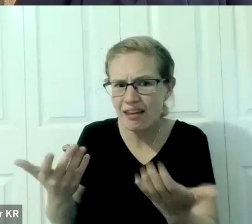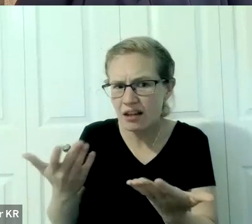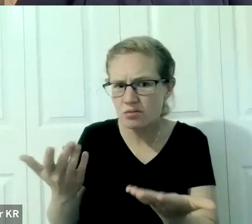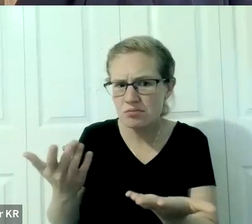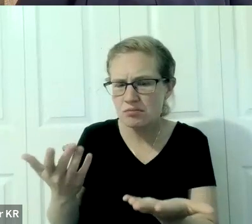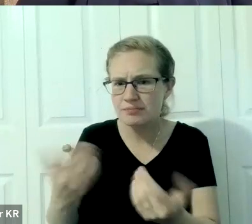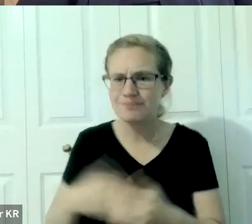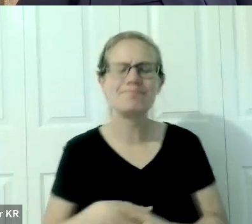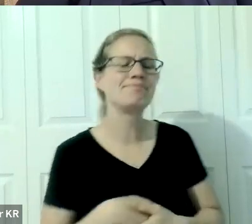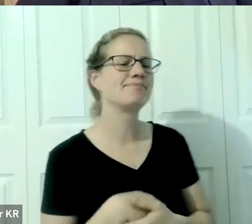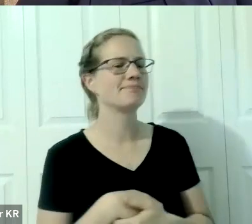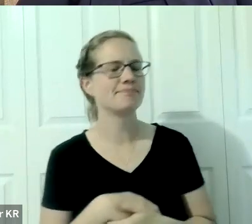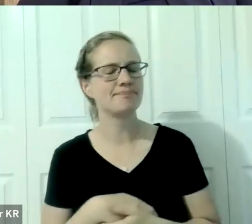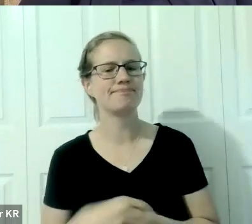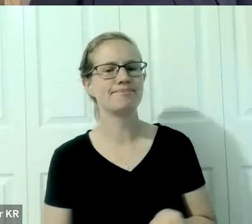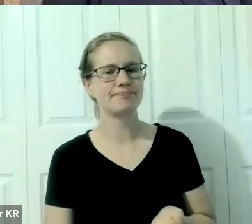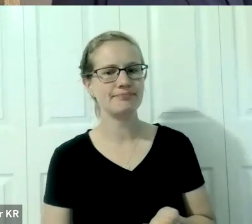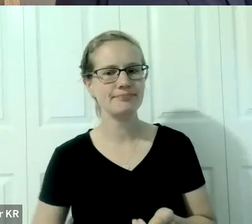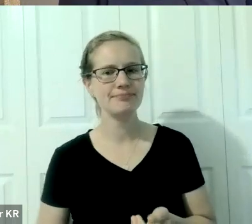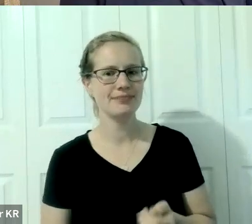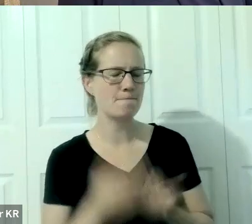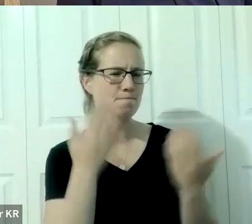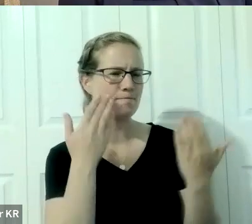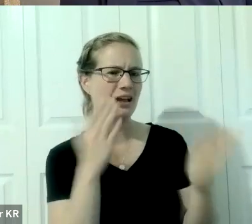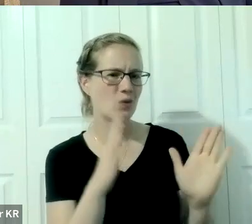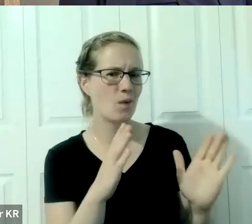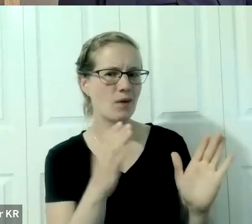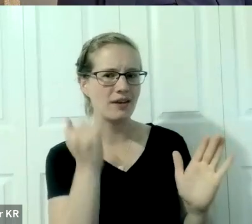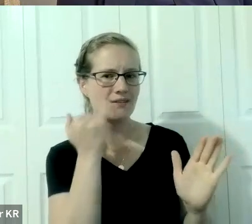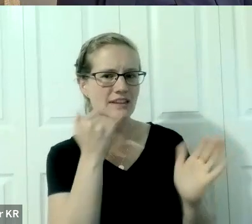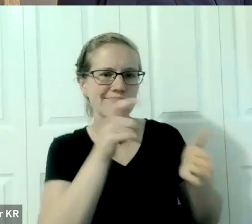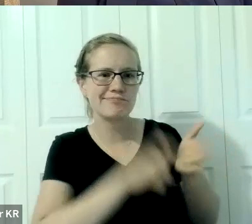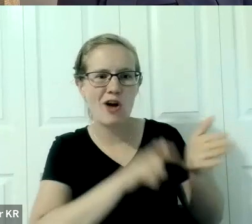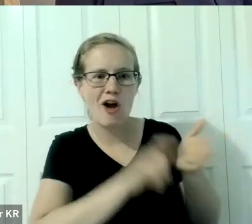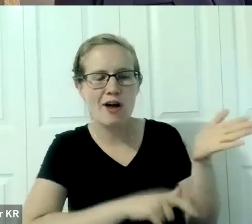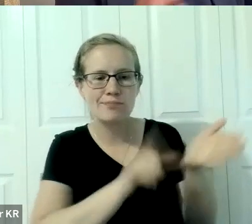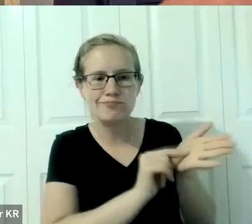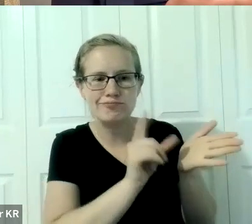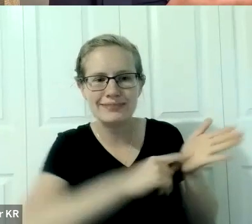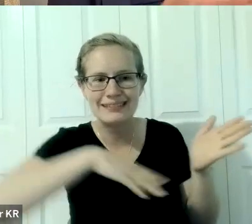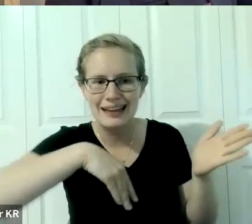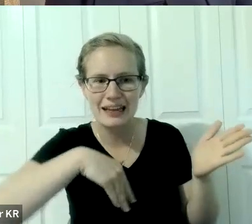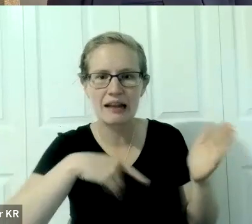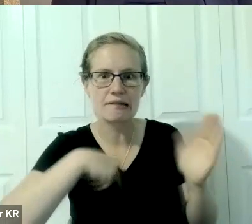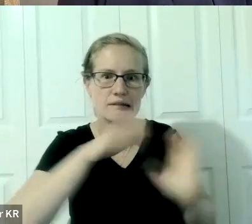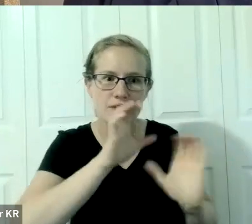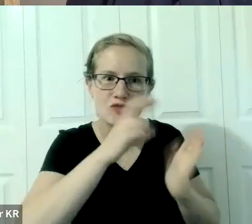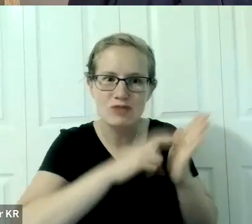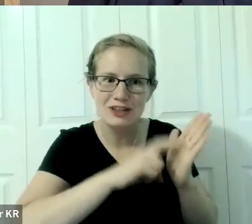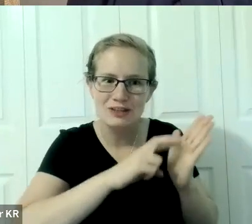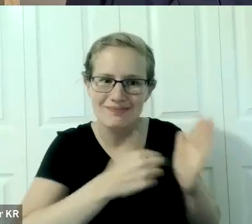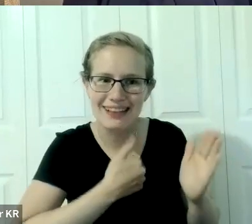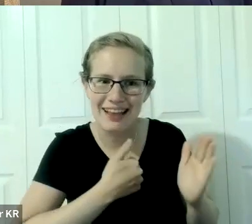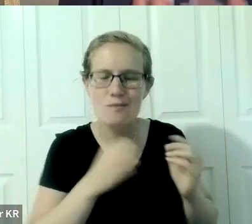that, you know, gives us insight in? I don't know if there's anything in the literature about it. I'd have to go and do some research on